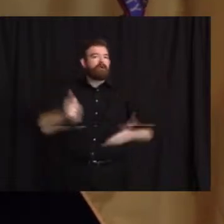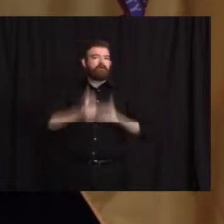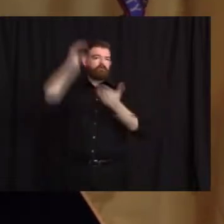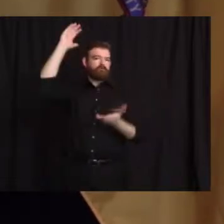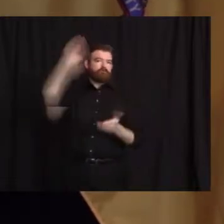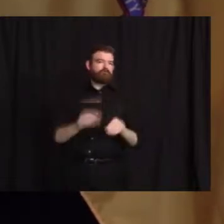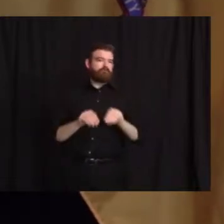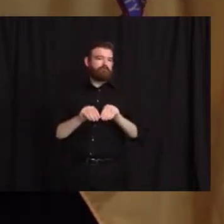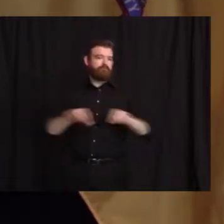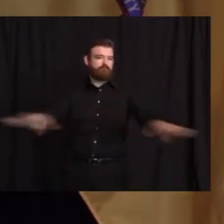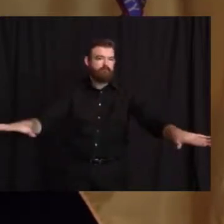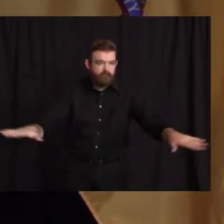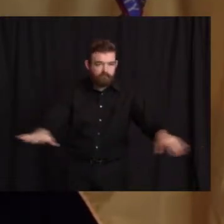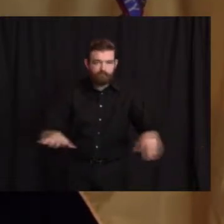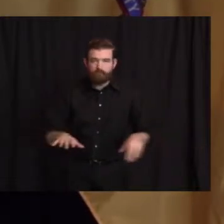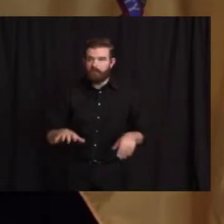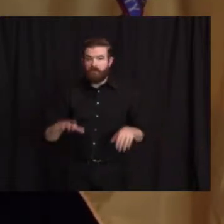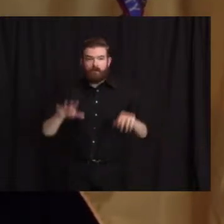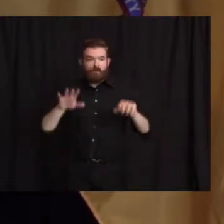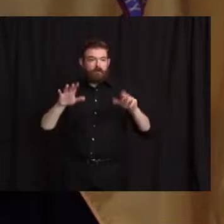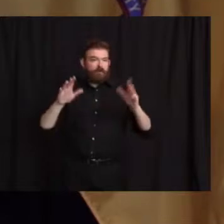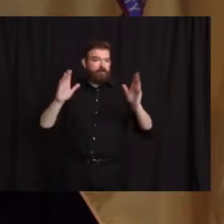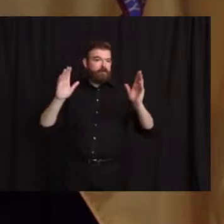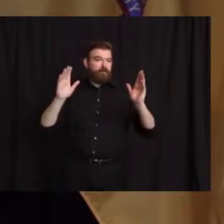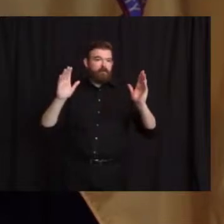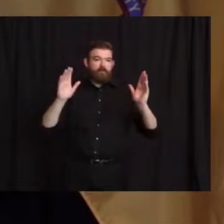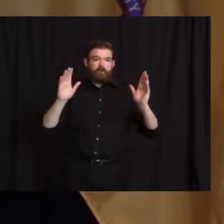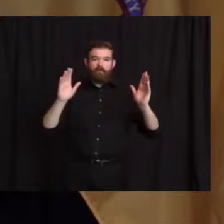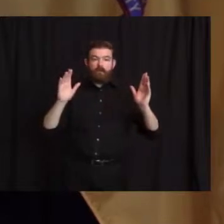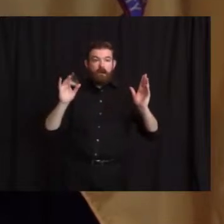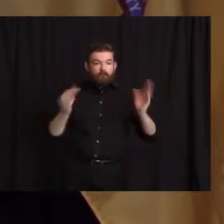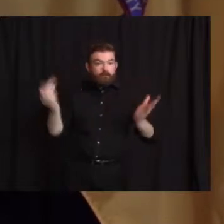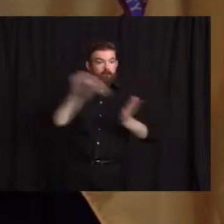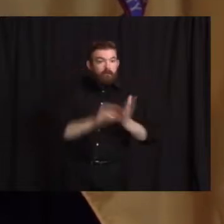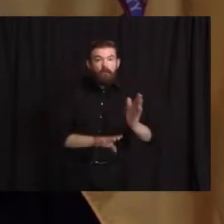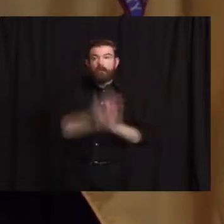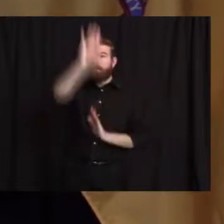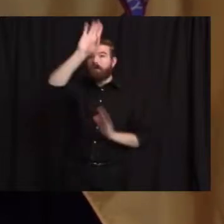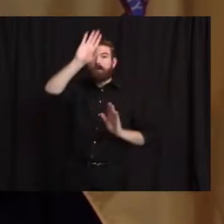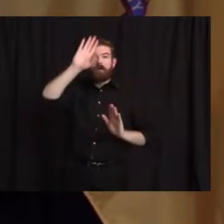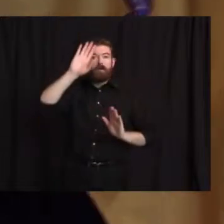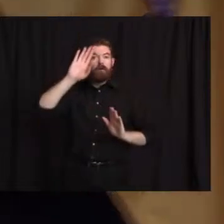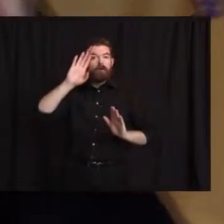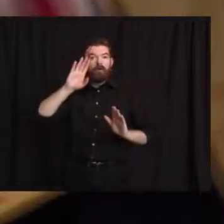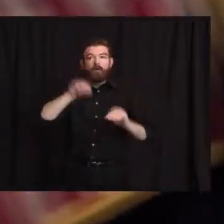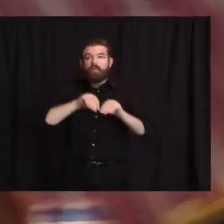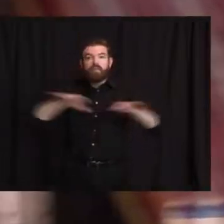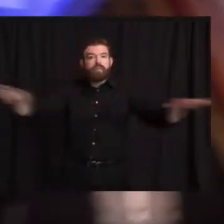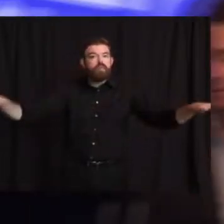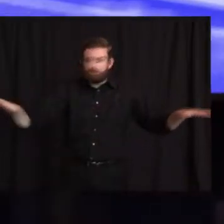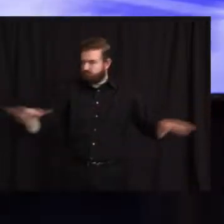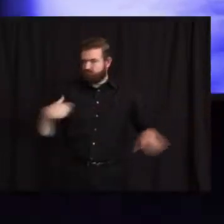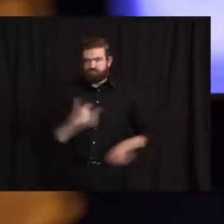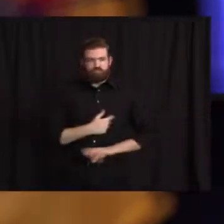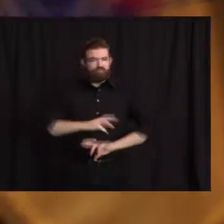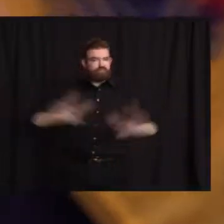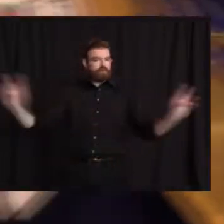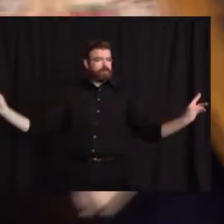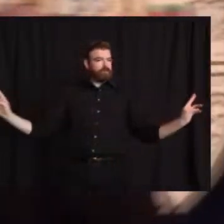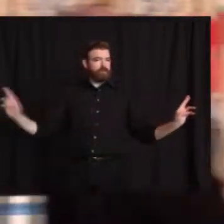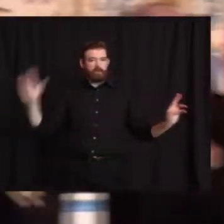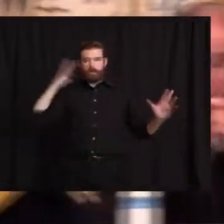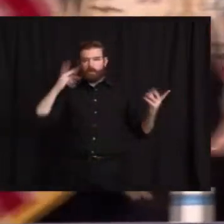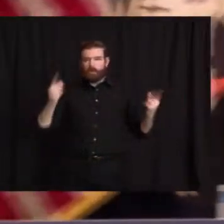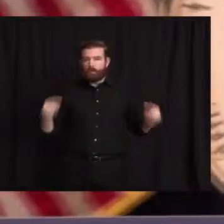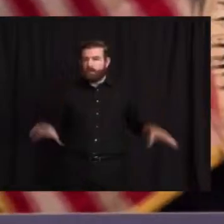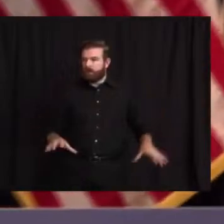fall. So I just wanted to thank both Liz and the county OEM coordinators. Amen to that. And Liz Pat, thank